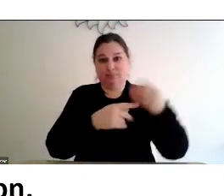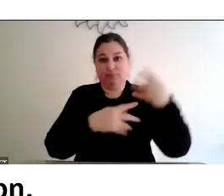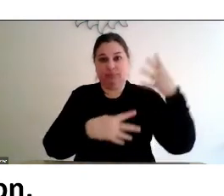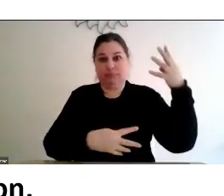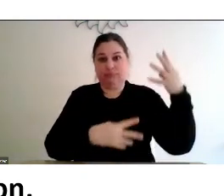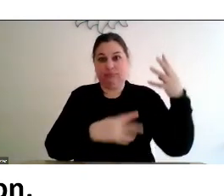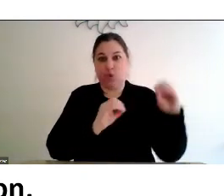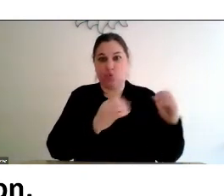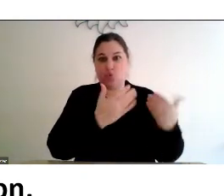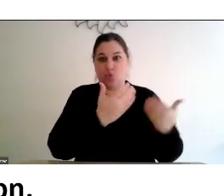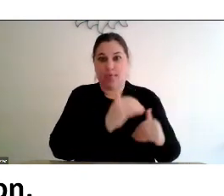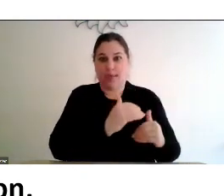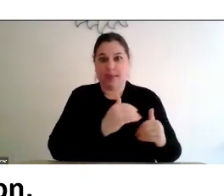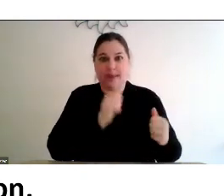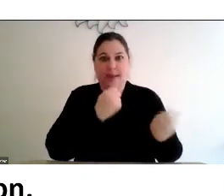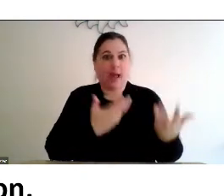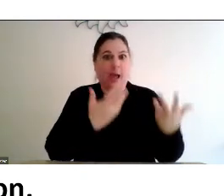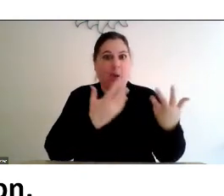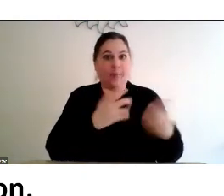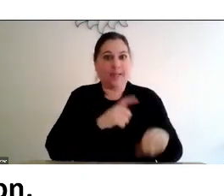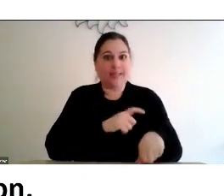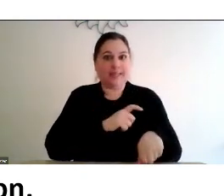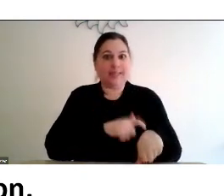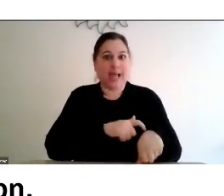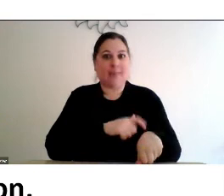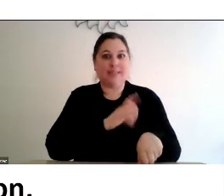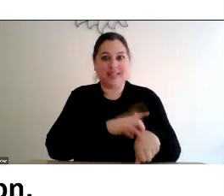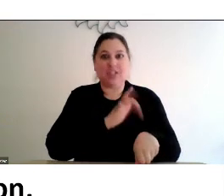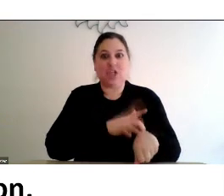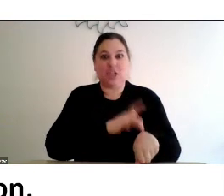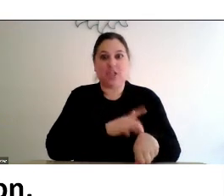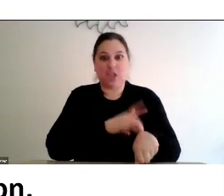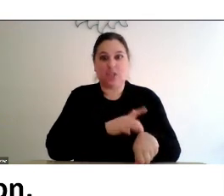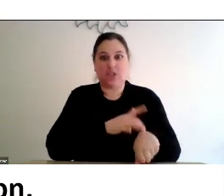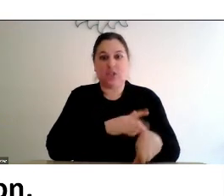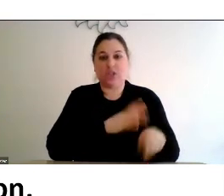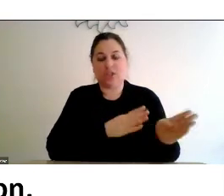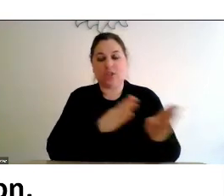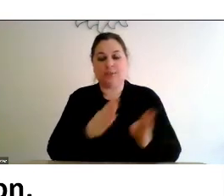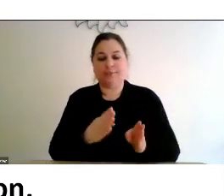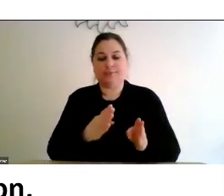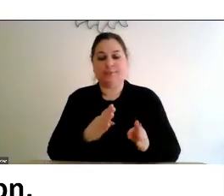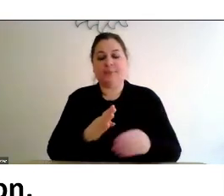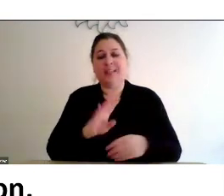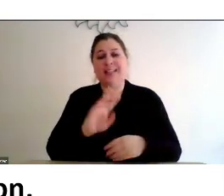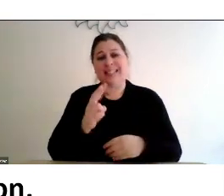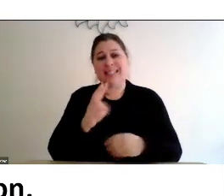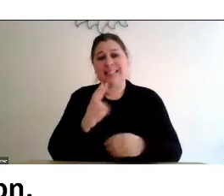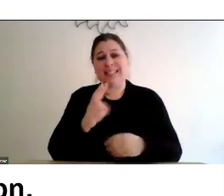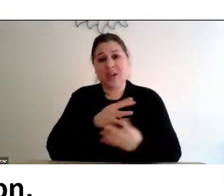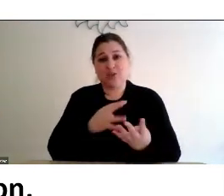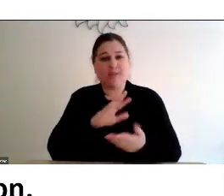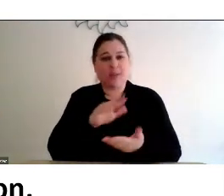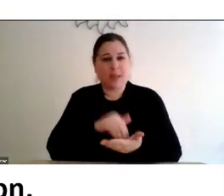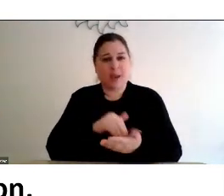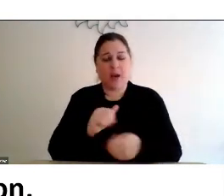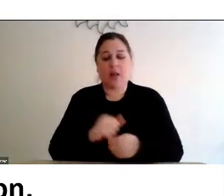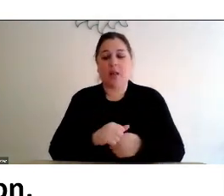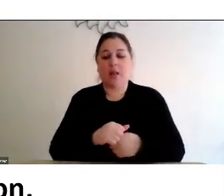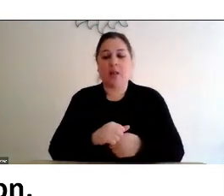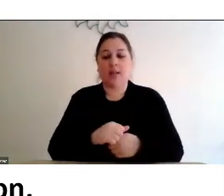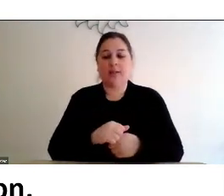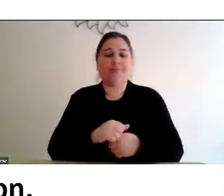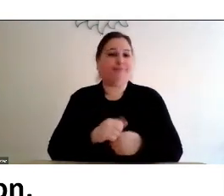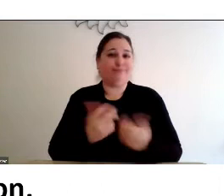those lines never cross. They're parallel. Okay, so for the first one, they're the same line.